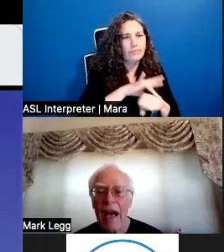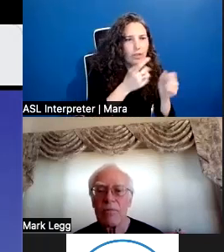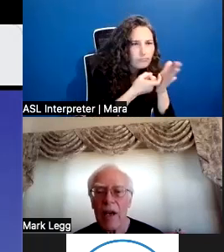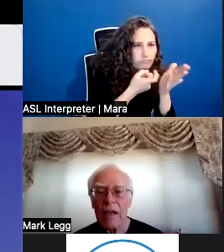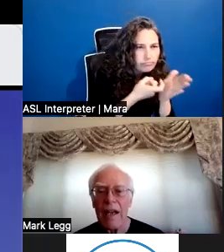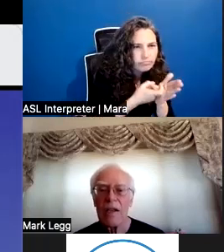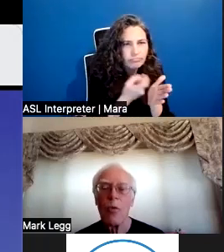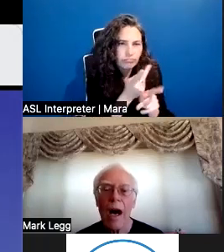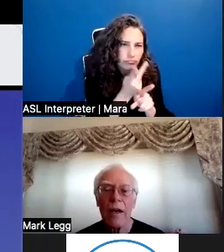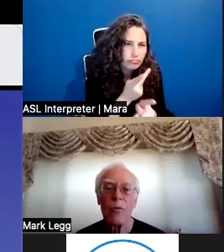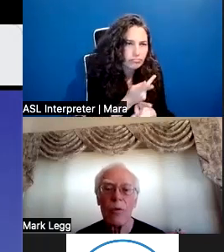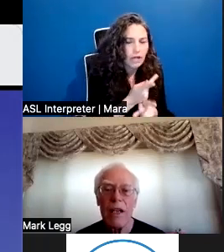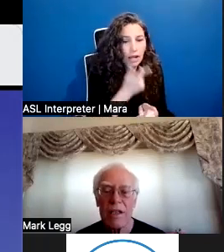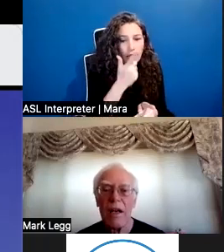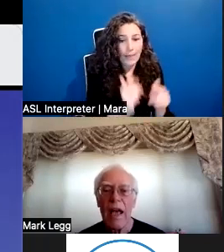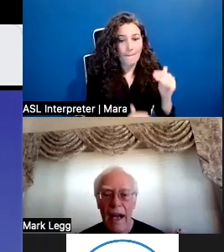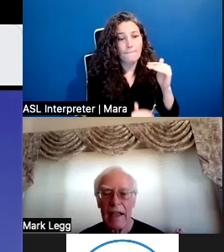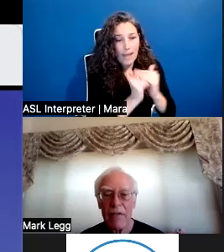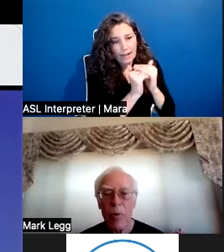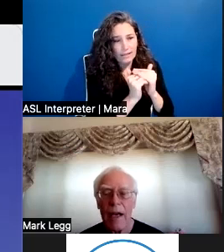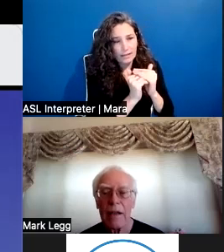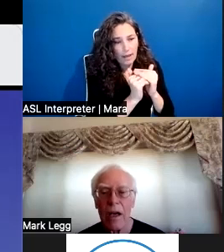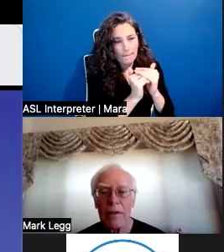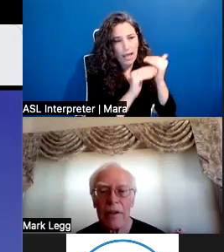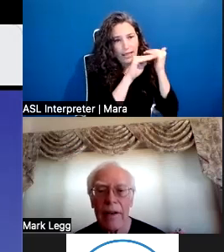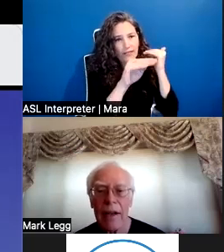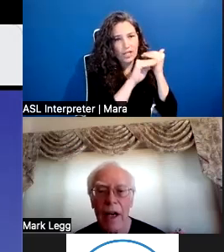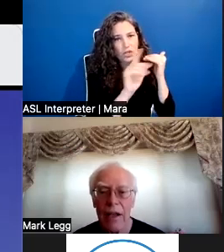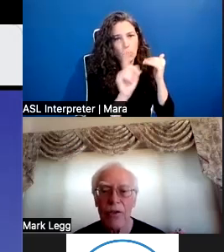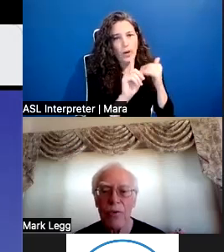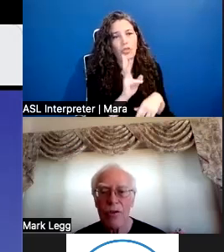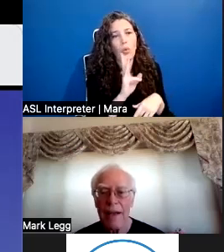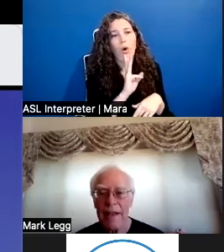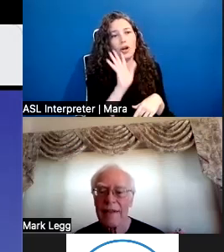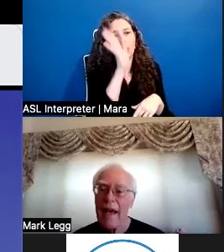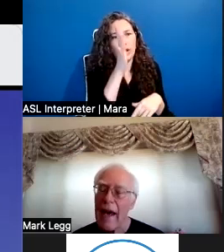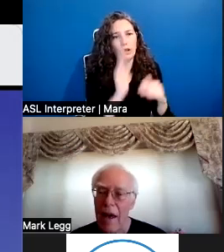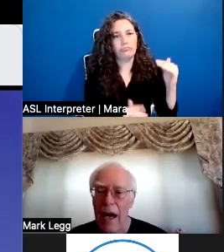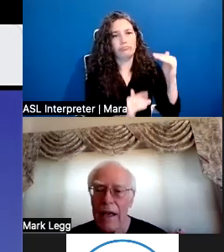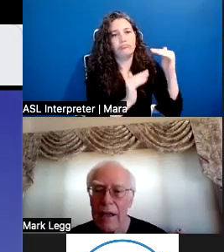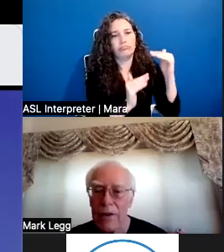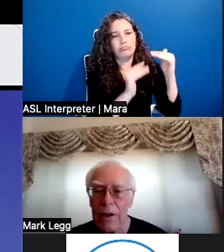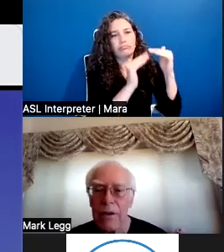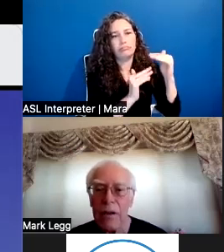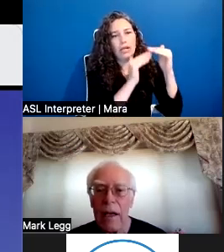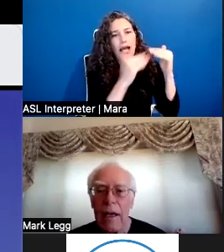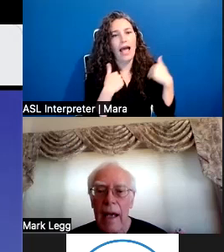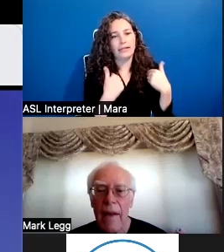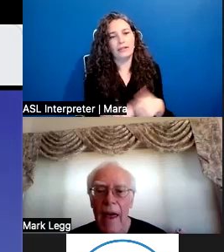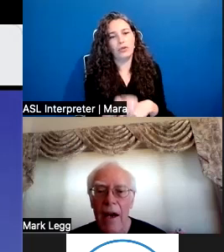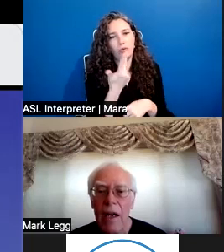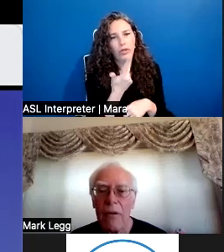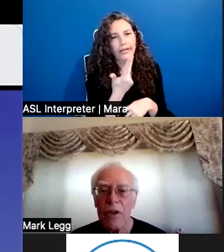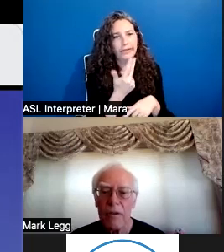the maximum elevation the water reaches at a given point along the transect. So I did 3 transects at that Badaquitos Lagoon.